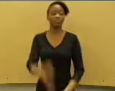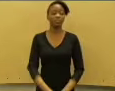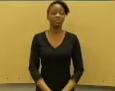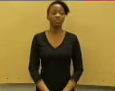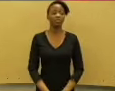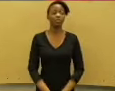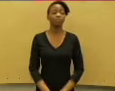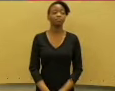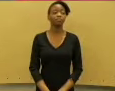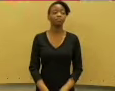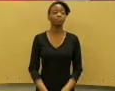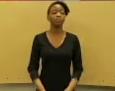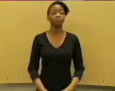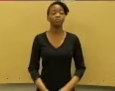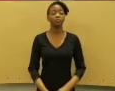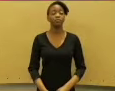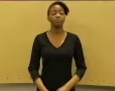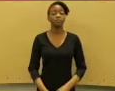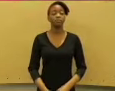now.